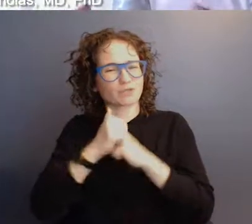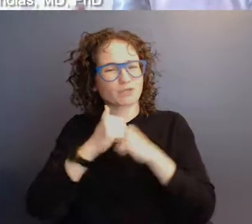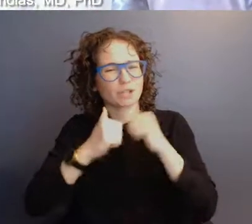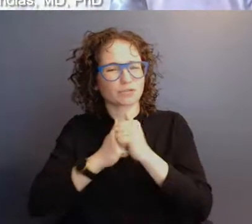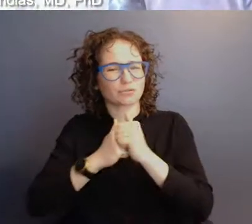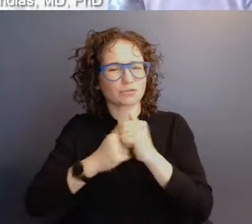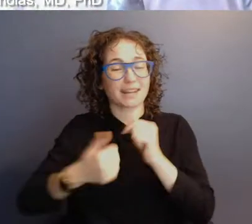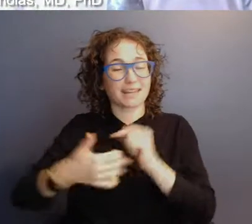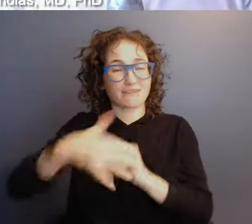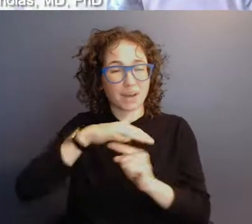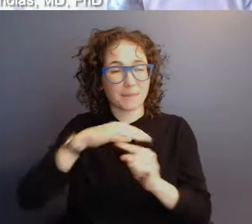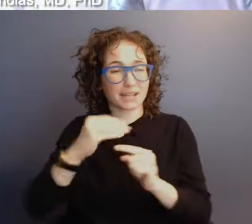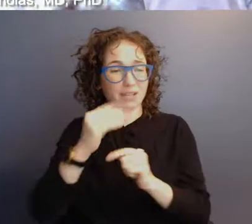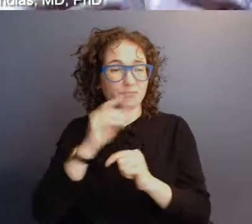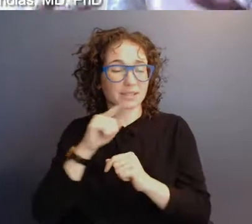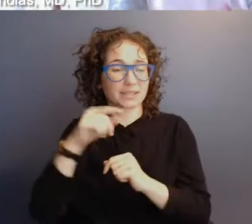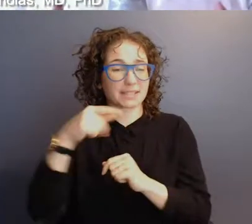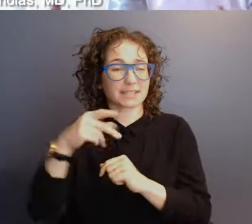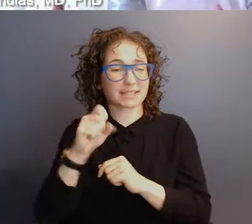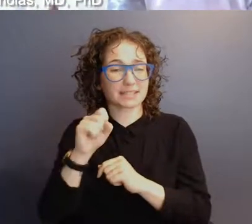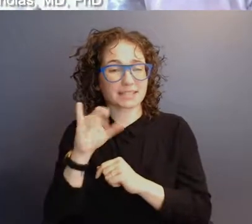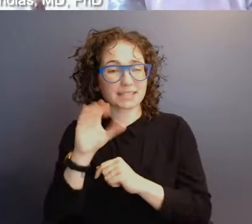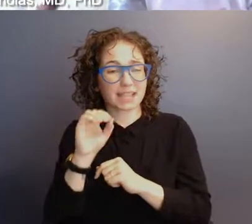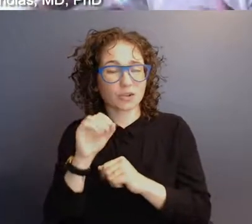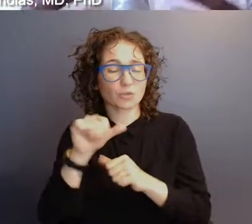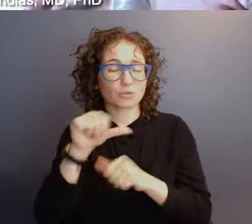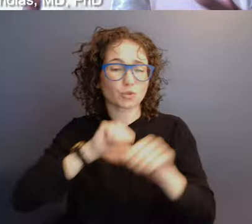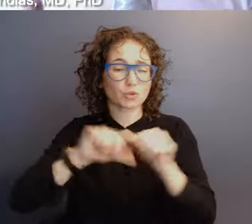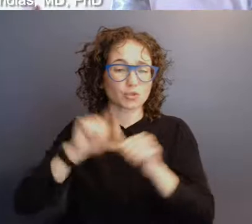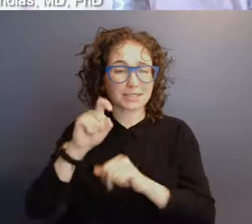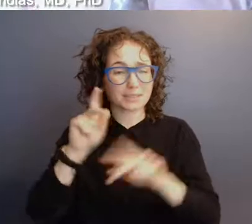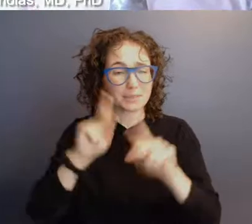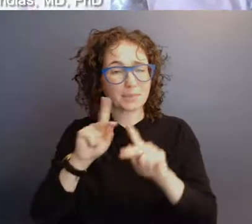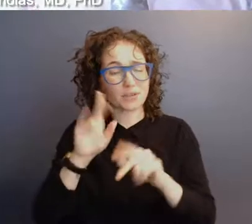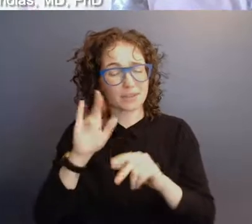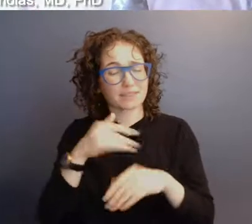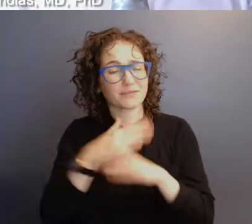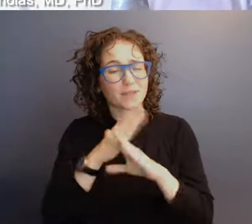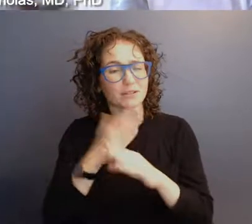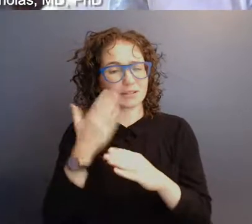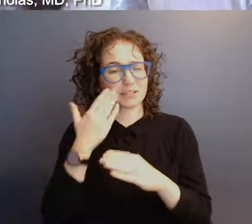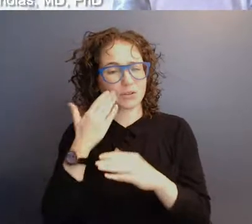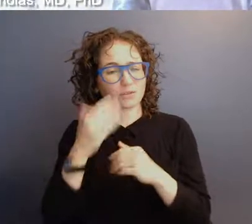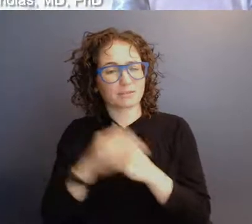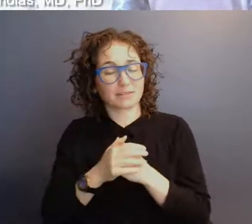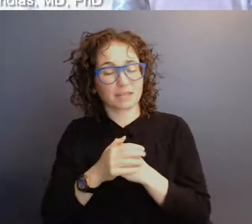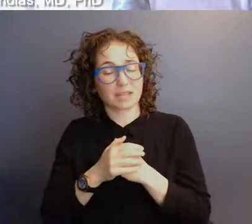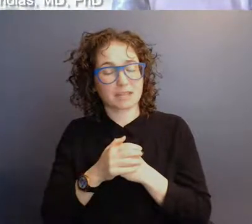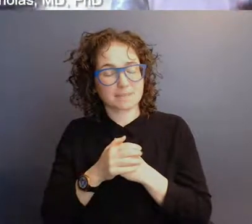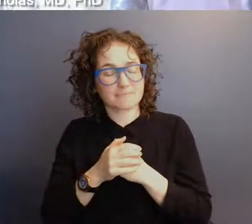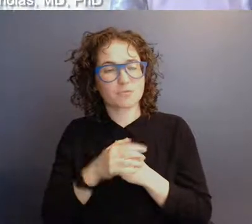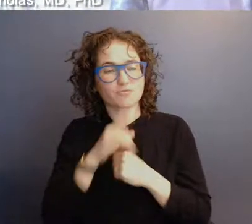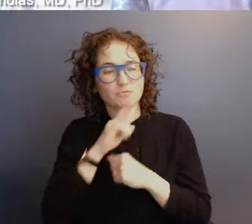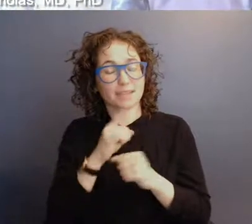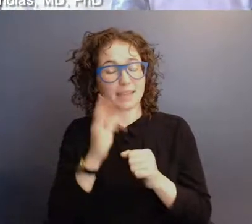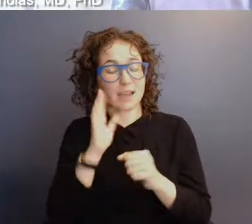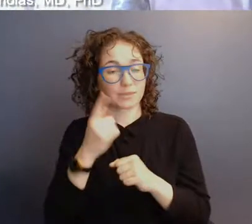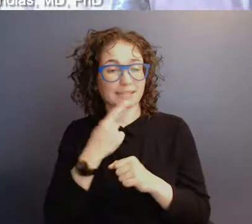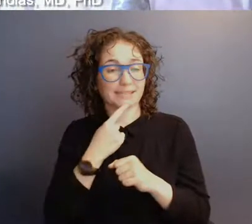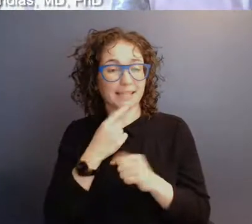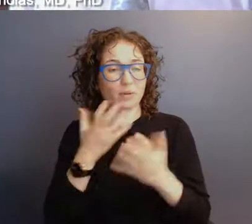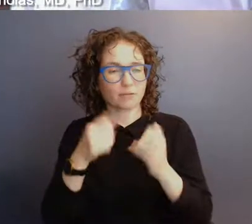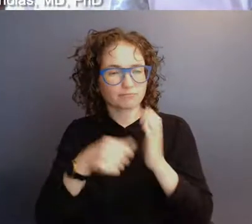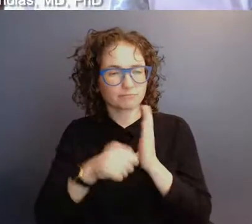and psychosocial needs of people that are barriers to them actually being able to say yes to the process. So again, to reinstate, we're pushing